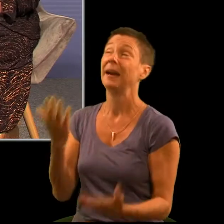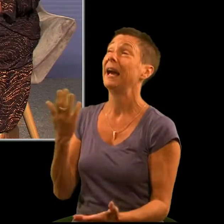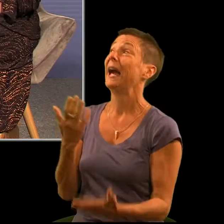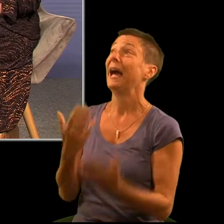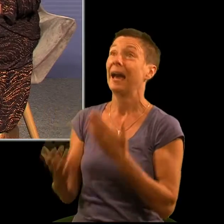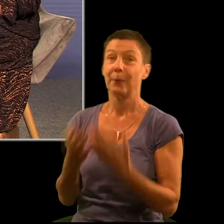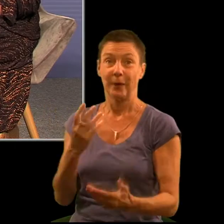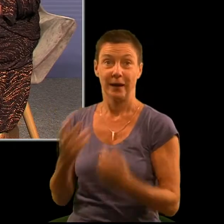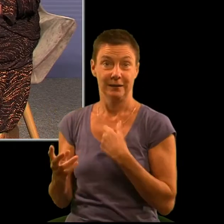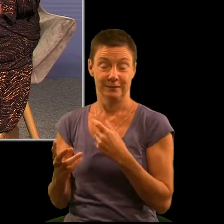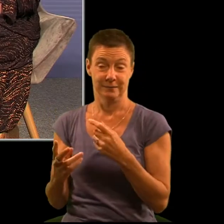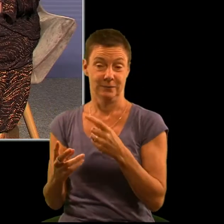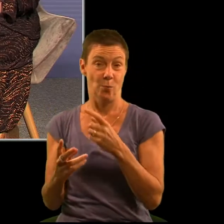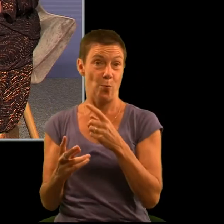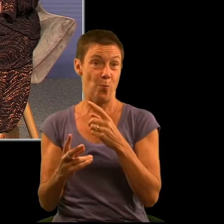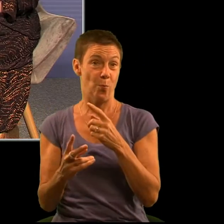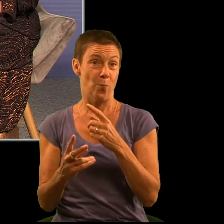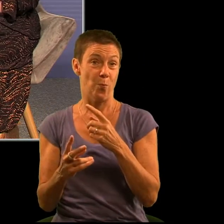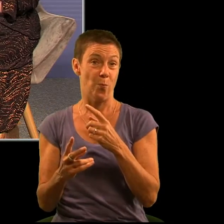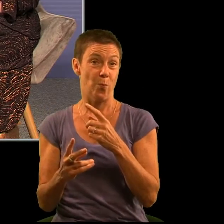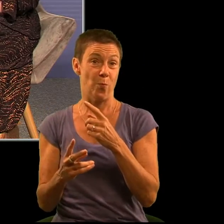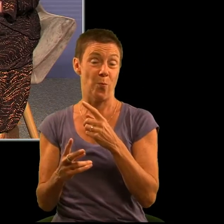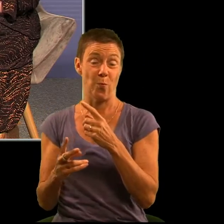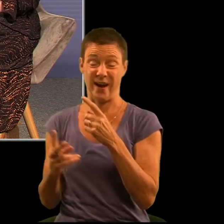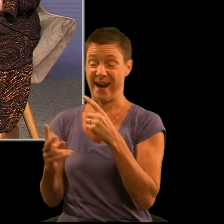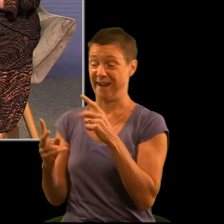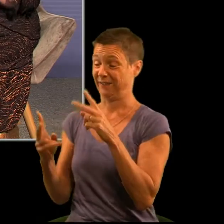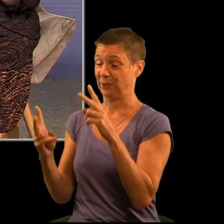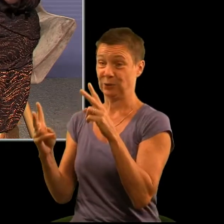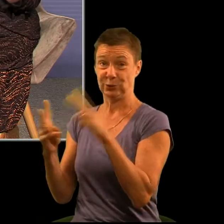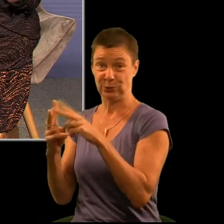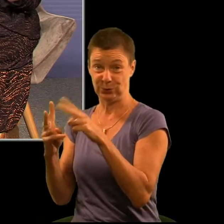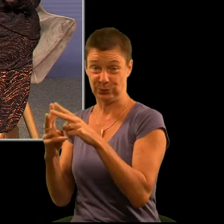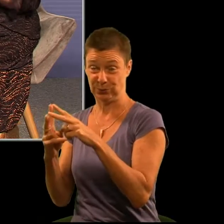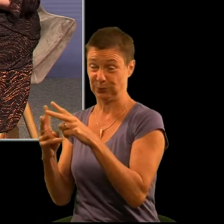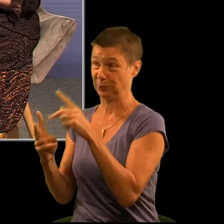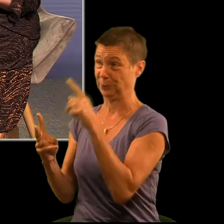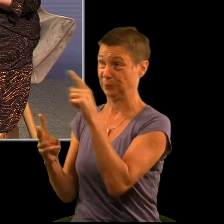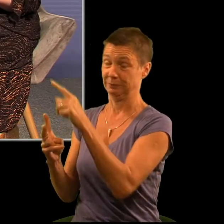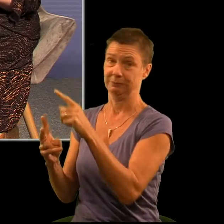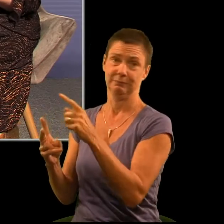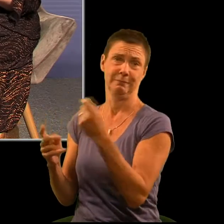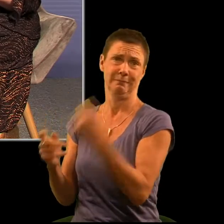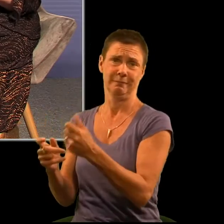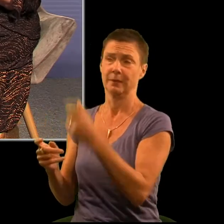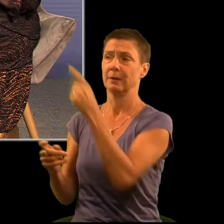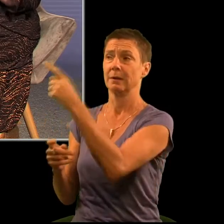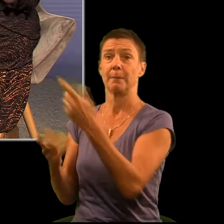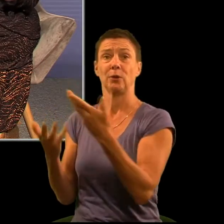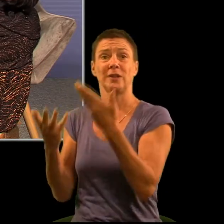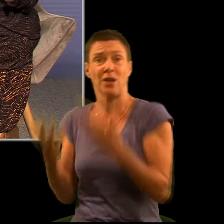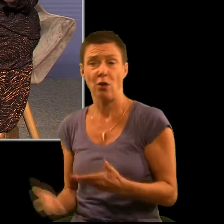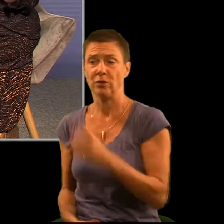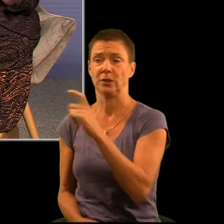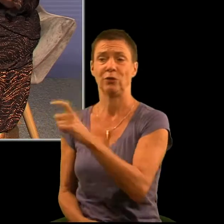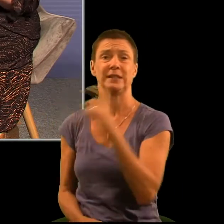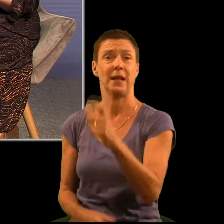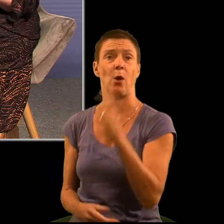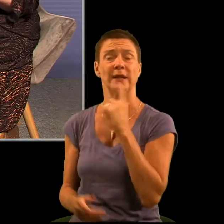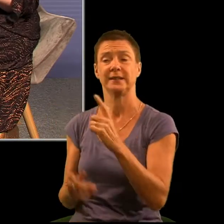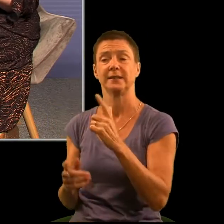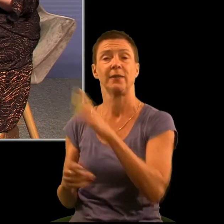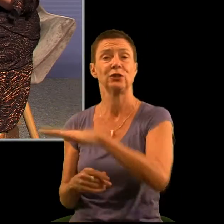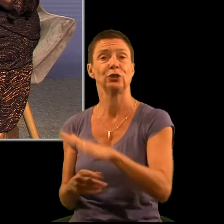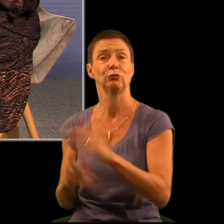We have 2 quite rare beasts with us in Cressida and Eoin. So we have a current Children's Laureate, and Eoin is a